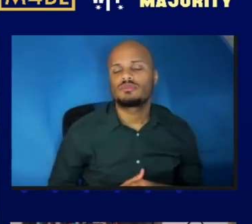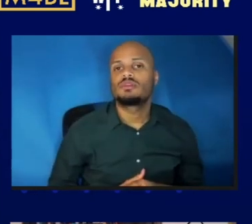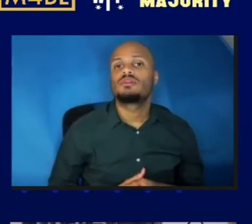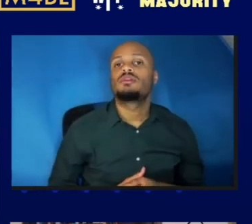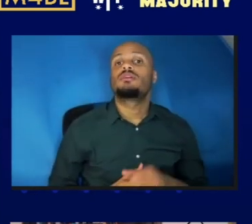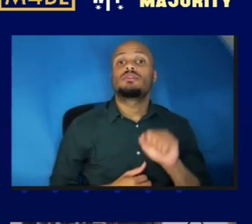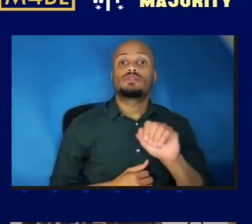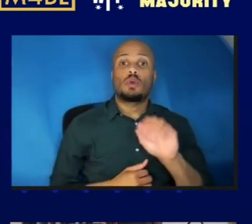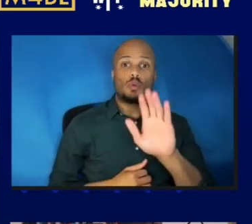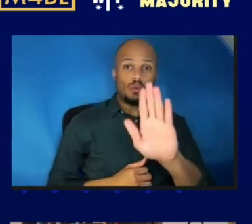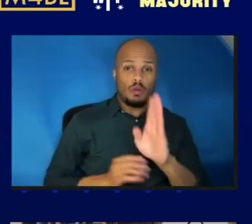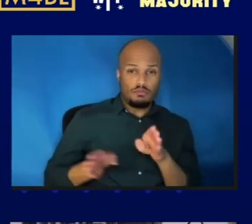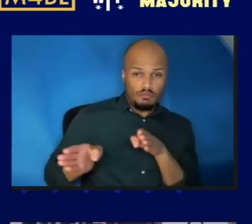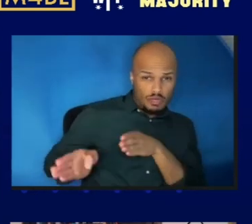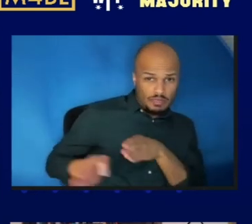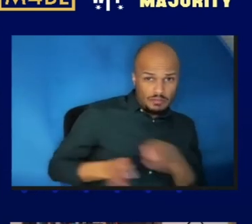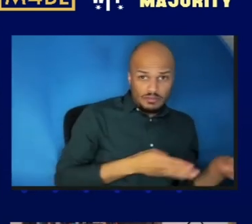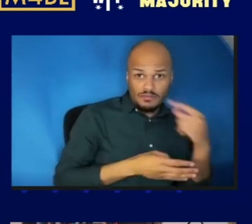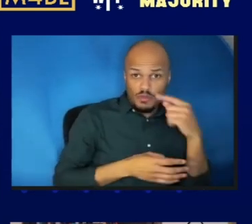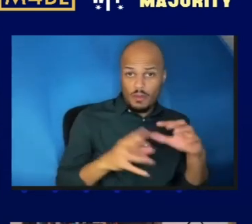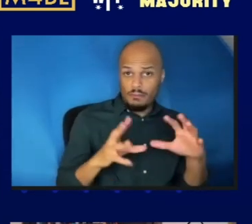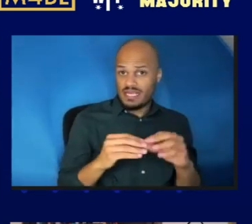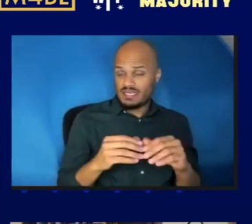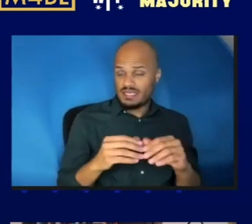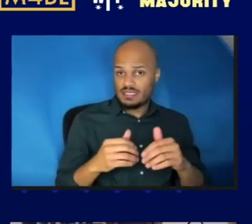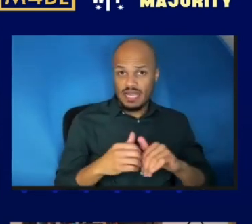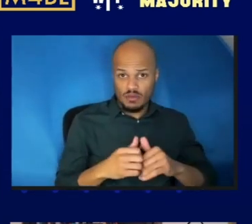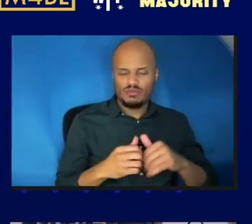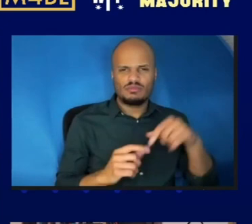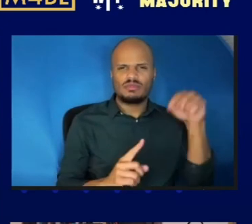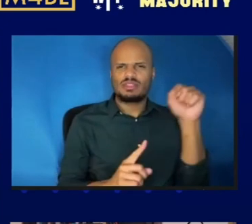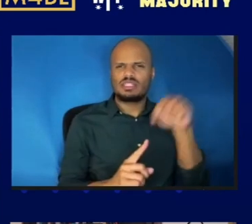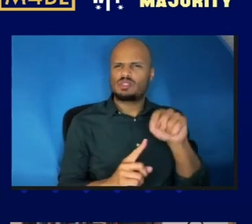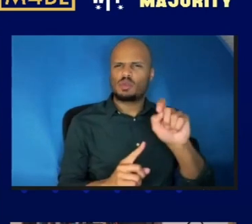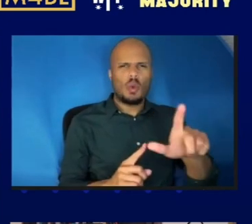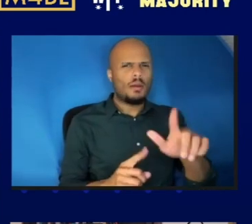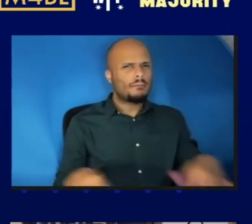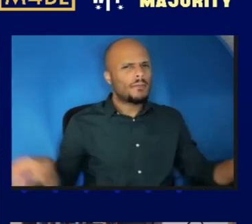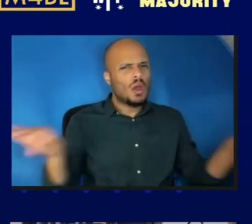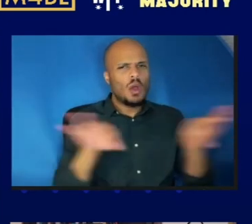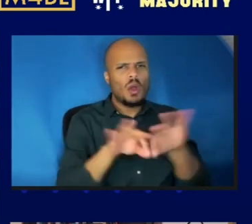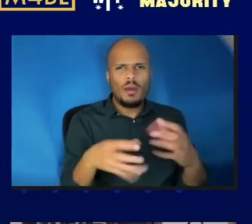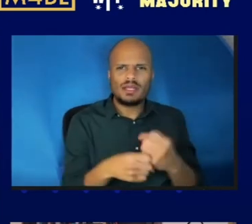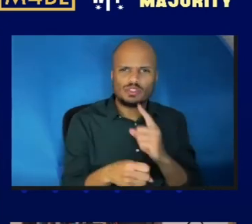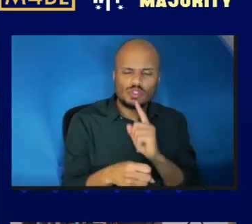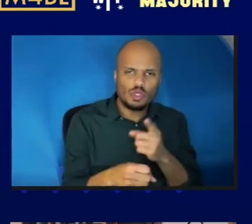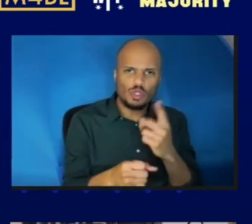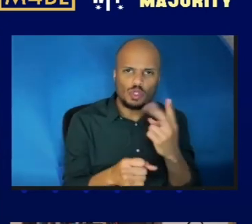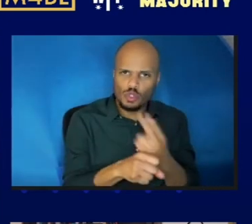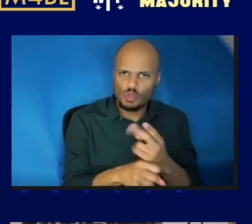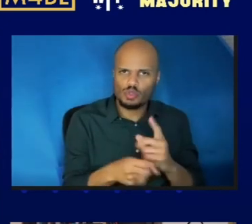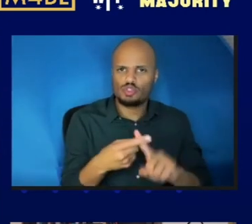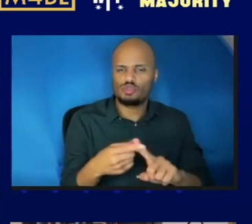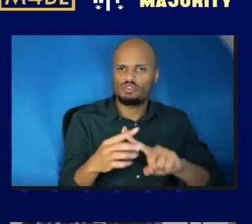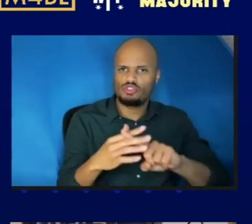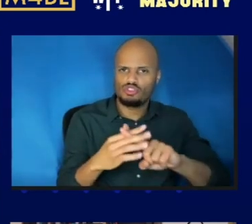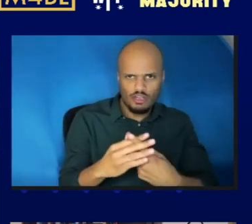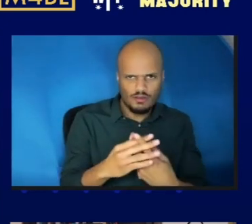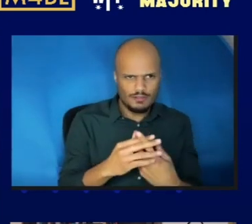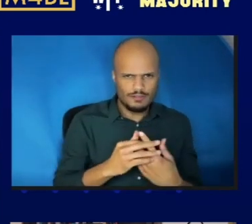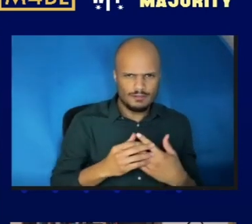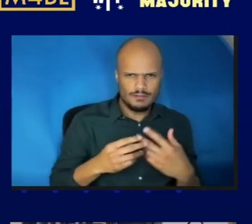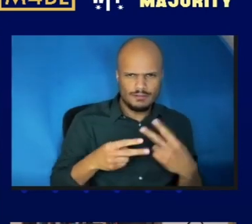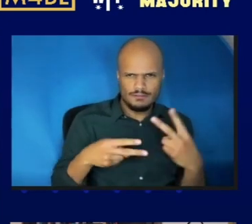your preparation for your meeting, the reason this tool is so important is you want to use this tool to start assessing